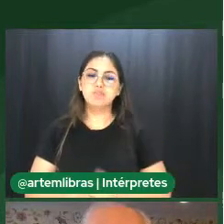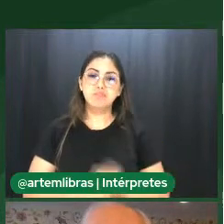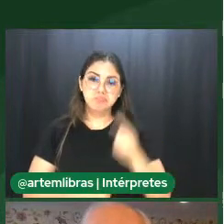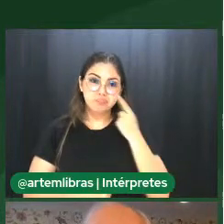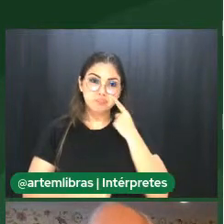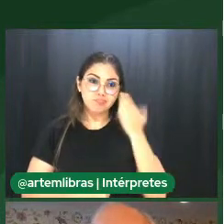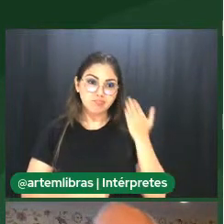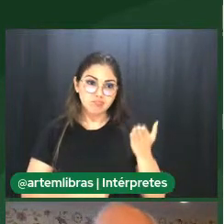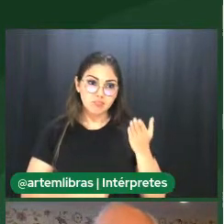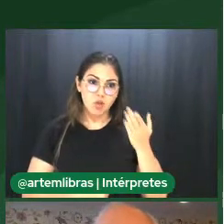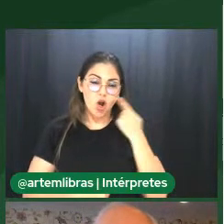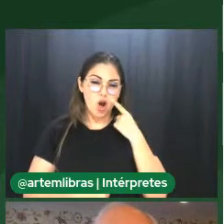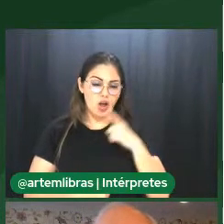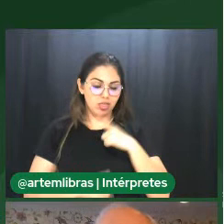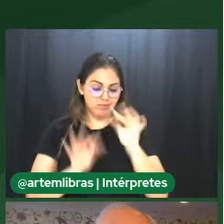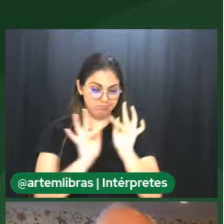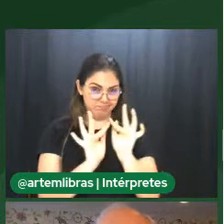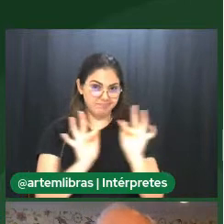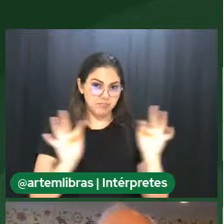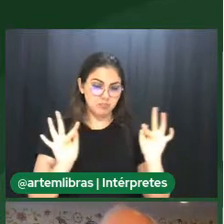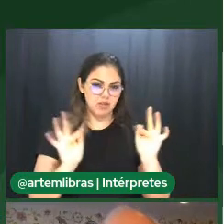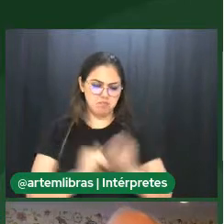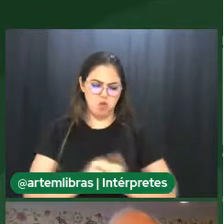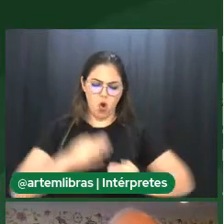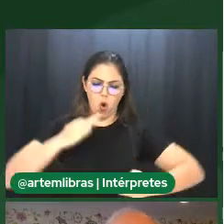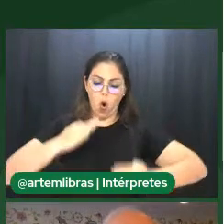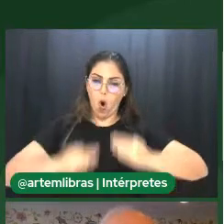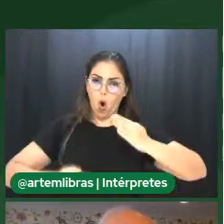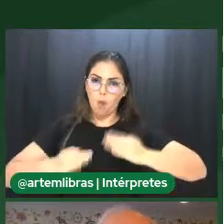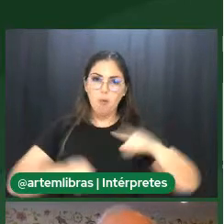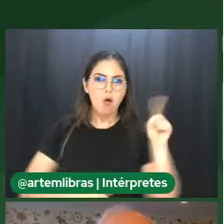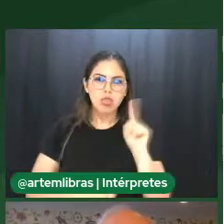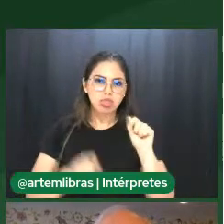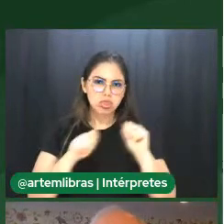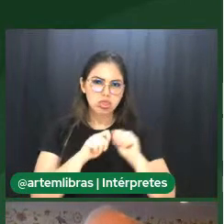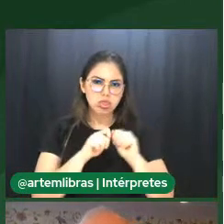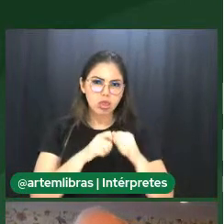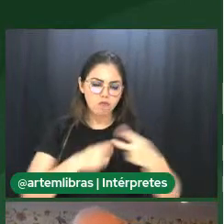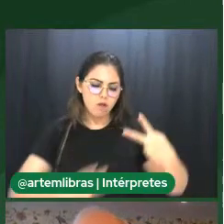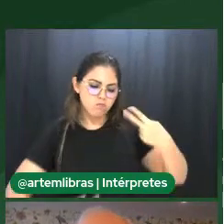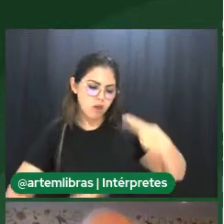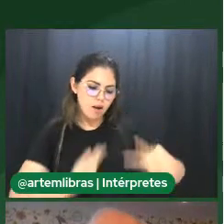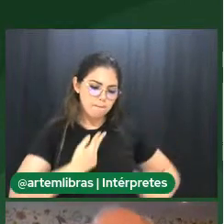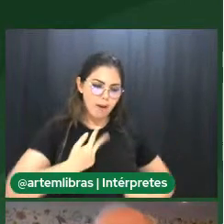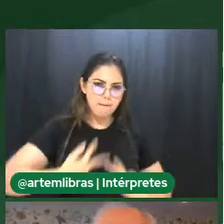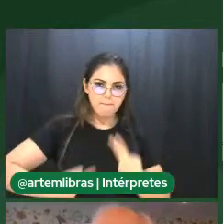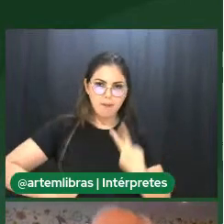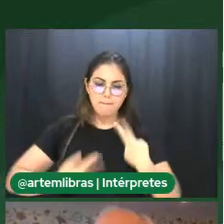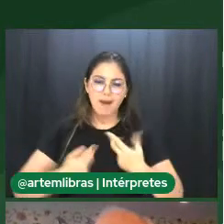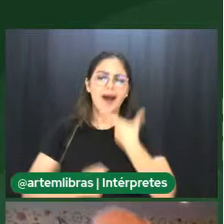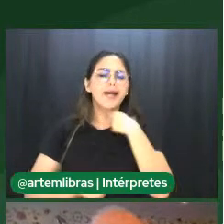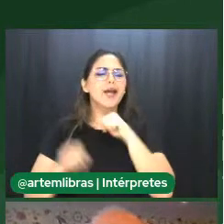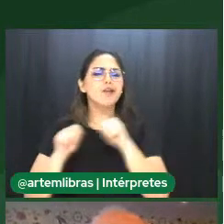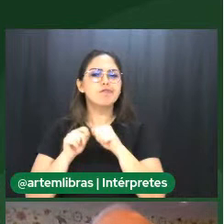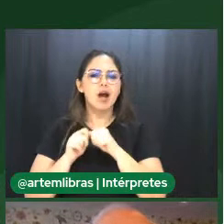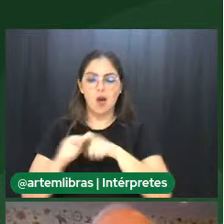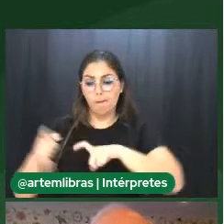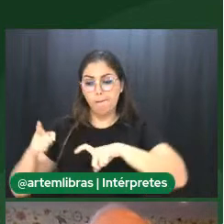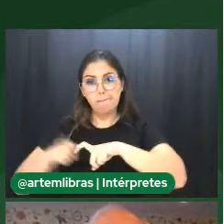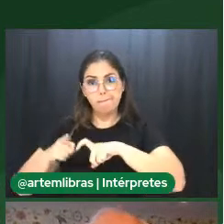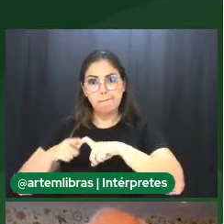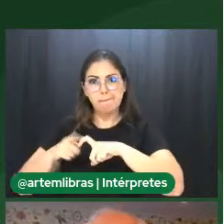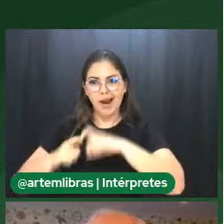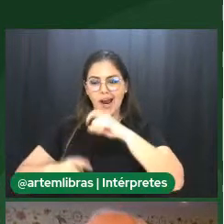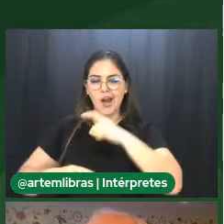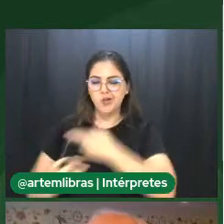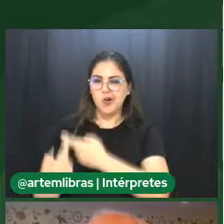Da Vinci by using instruments that he or she guides via a console. So the surgeon can make small